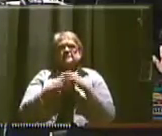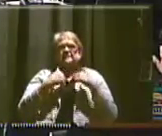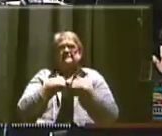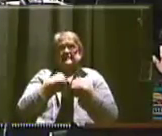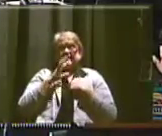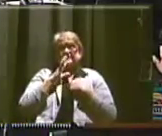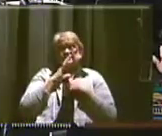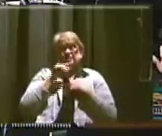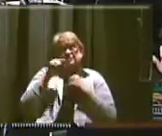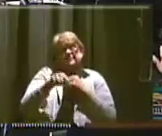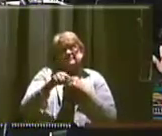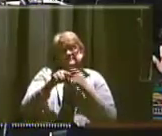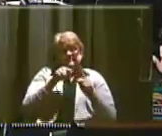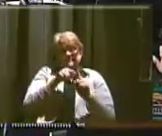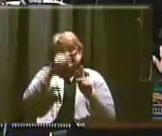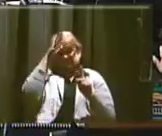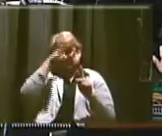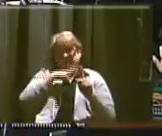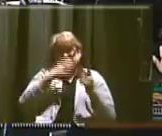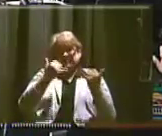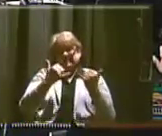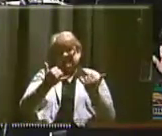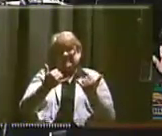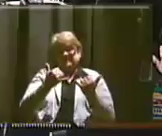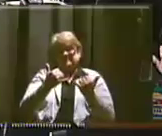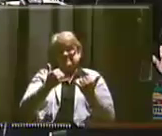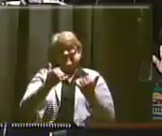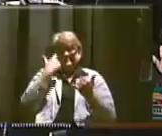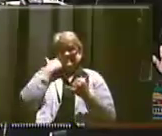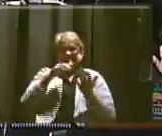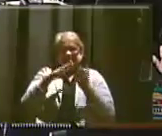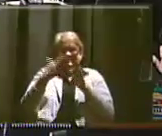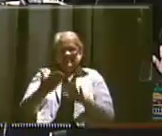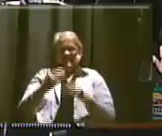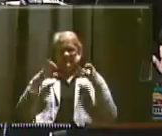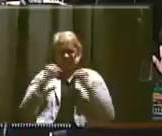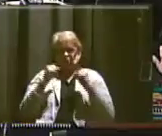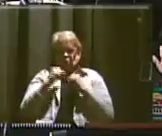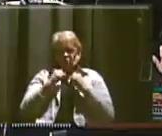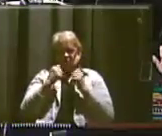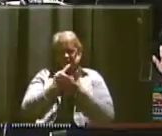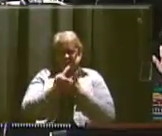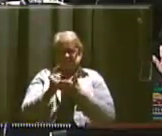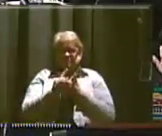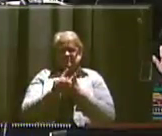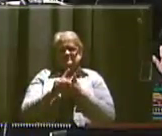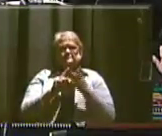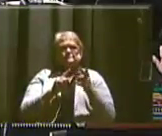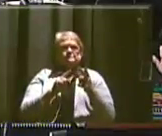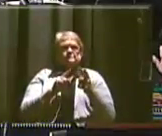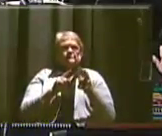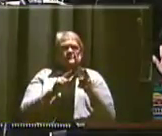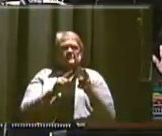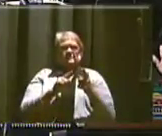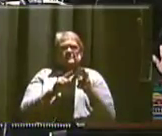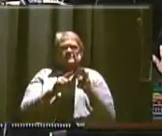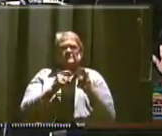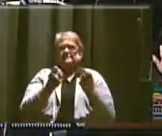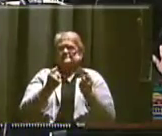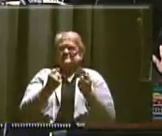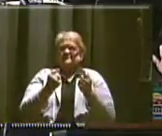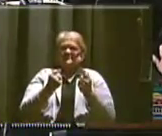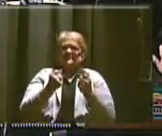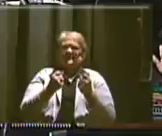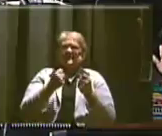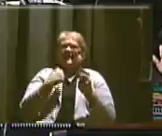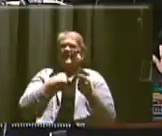him right now, not because of the issue of homeless being outside or not knowing procedures or white flags or anything along those lines.